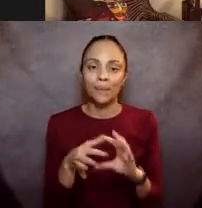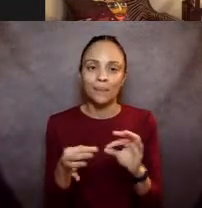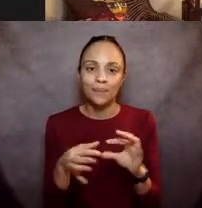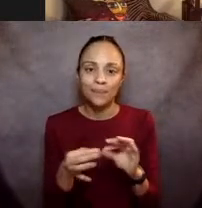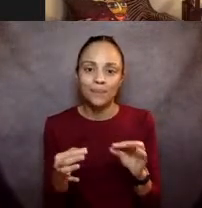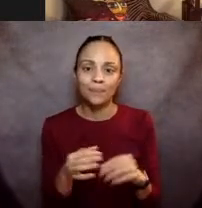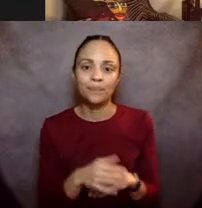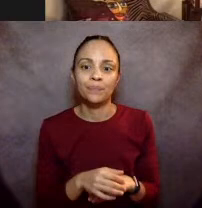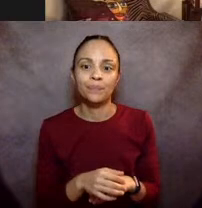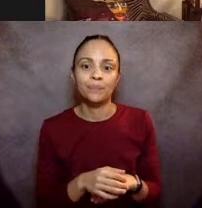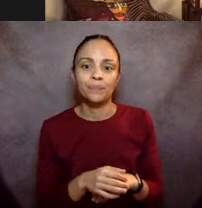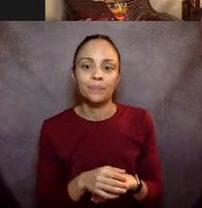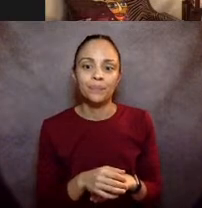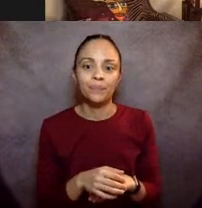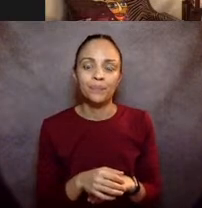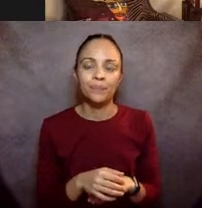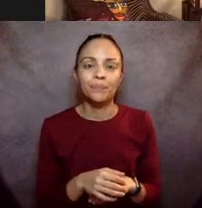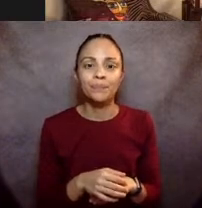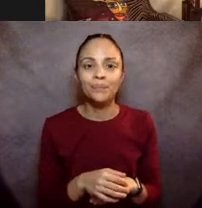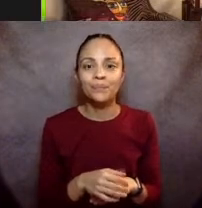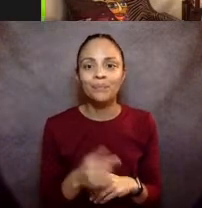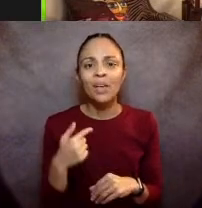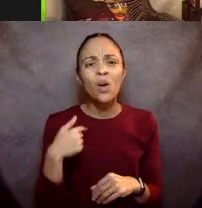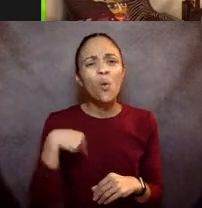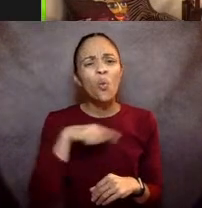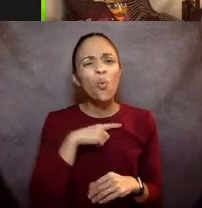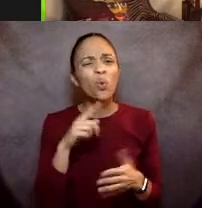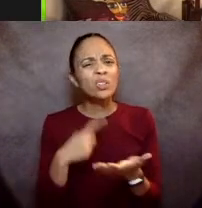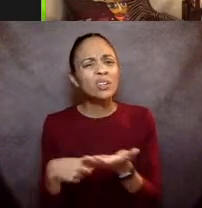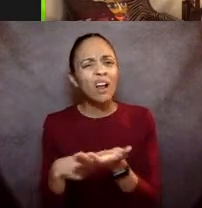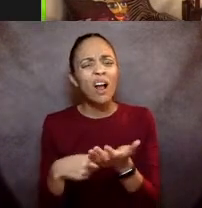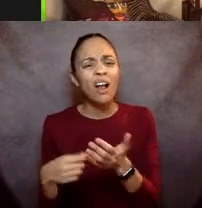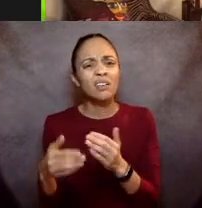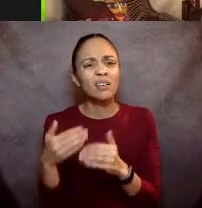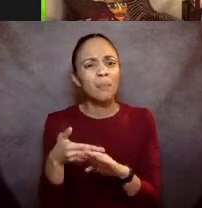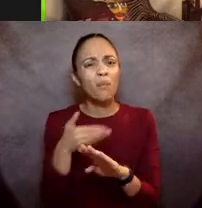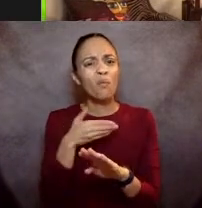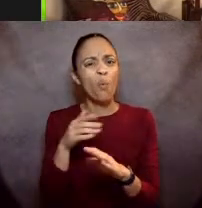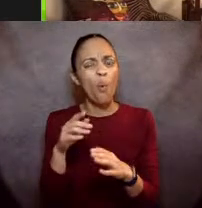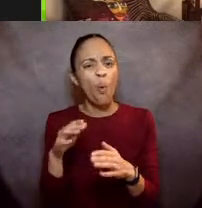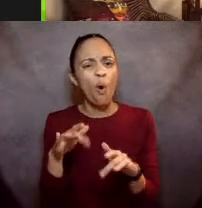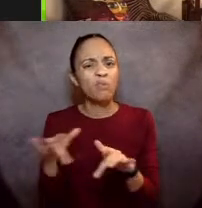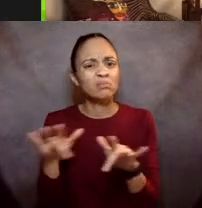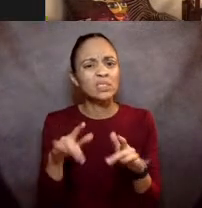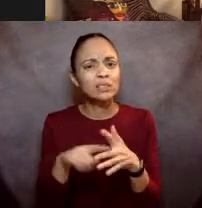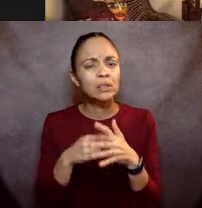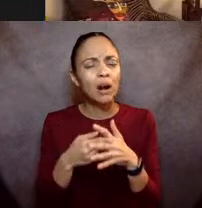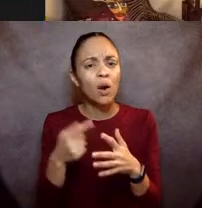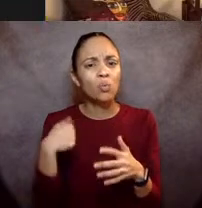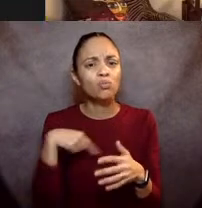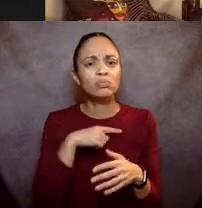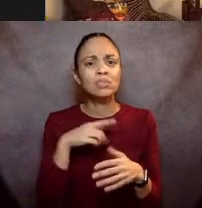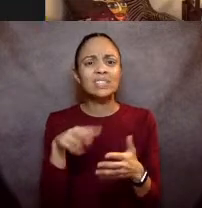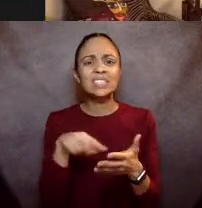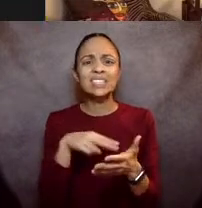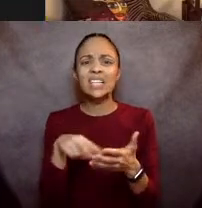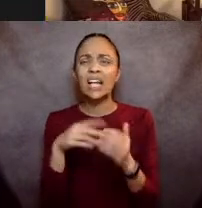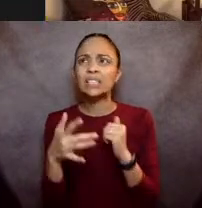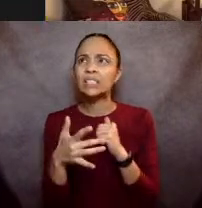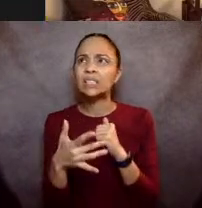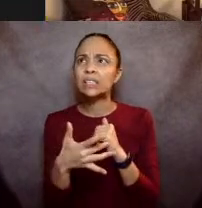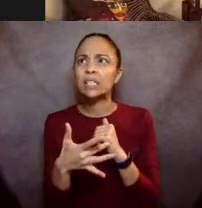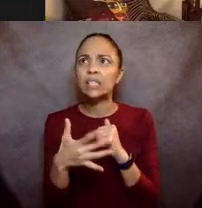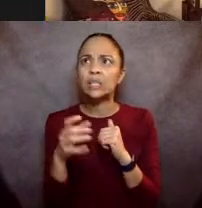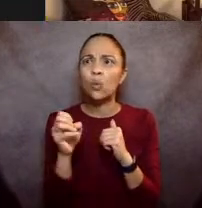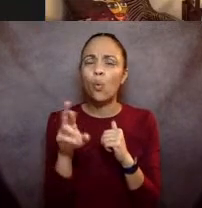the different, it's not techniques. What is it called? Oh my gosh. Genres? Huh? The genres? No, not the genres, Graham, Horton.